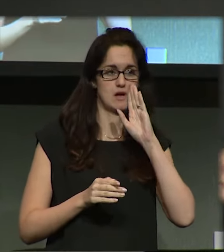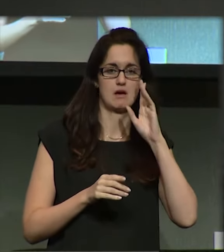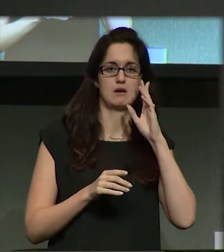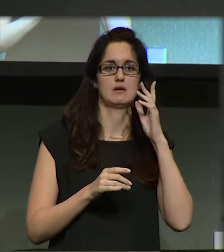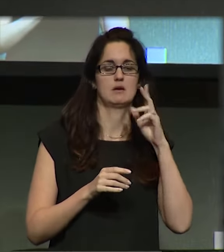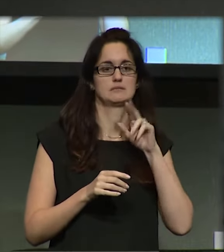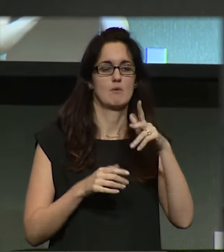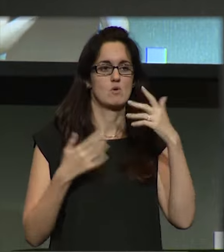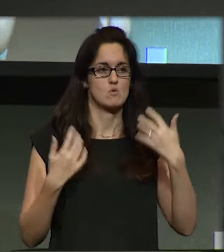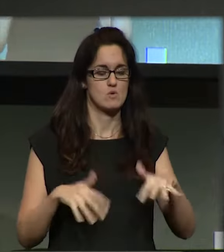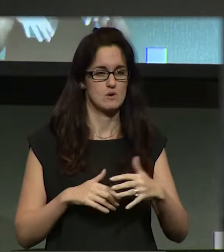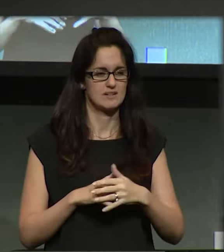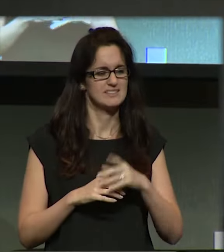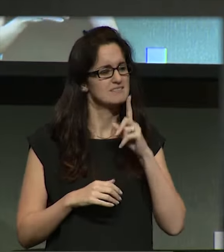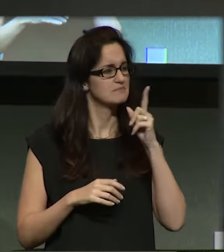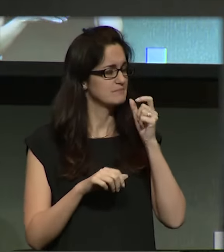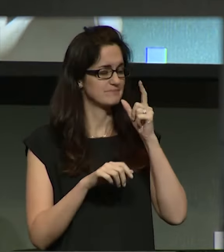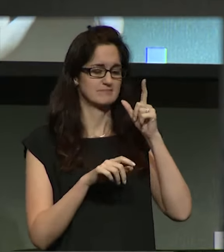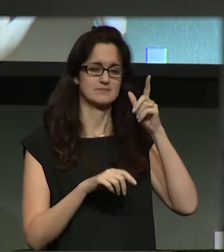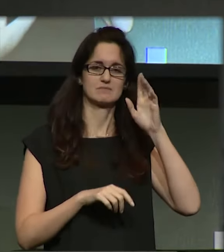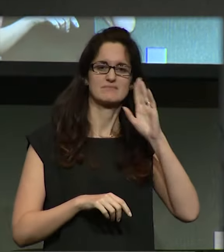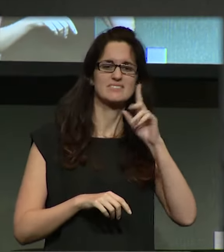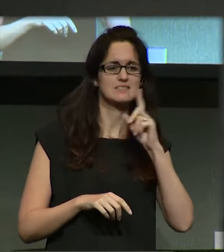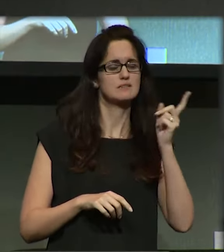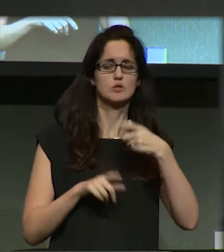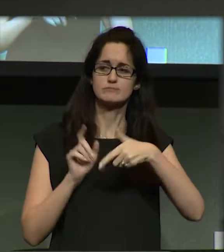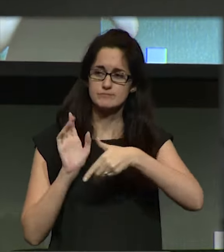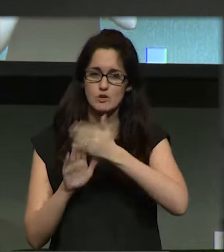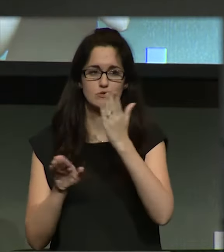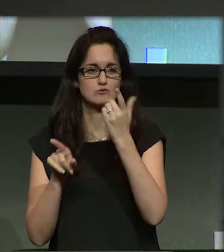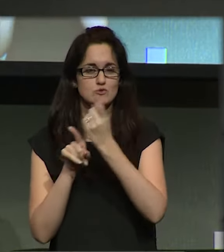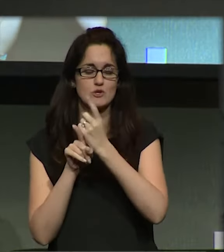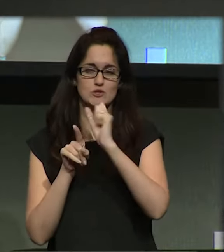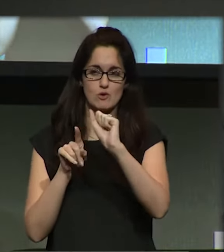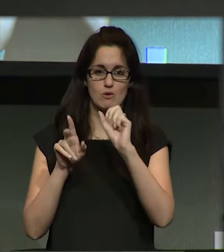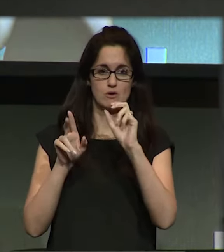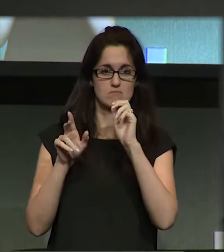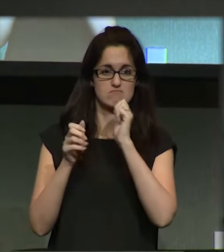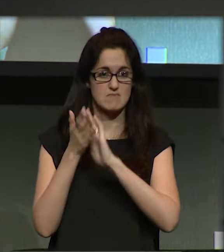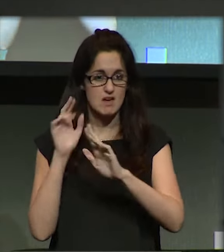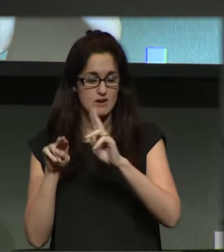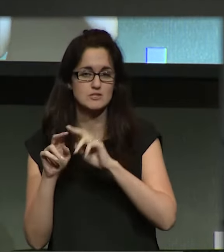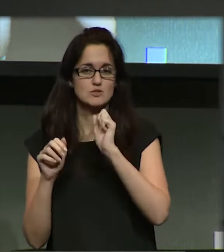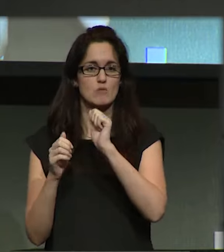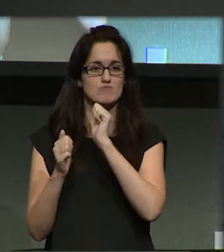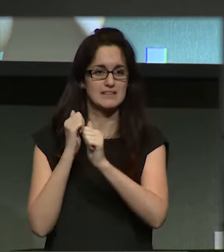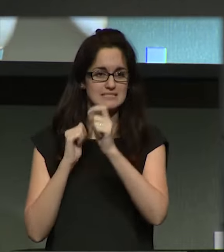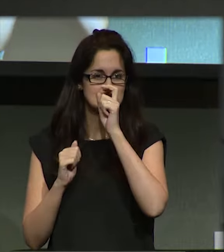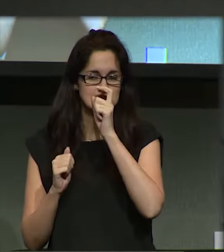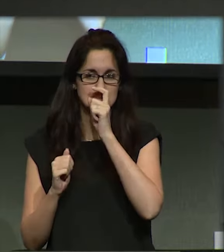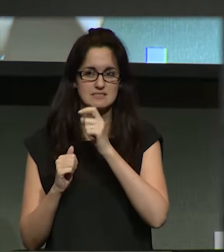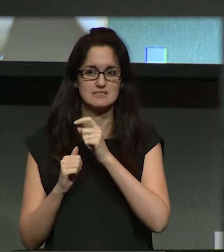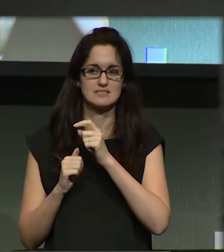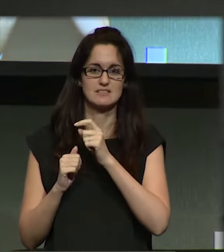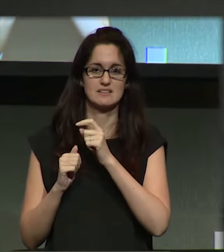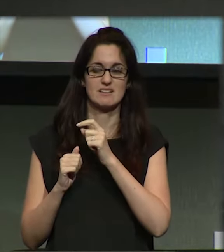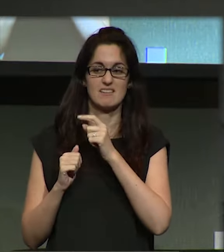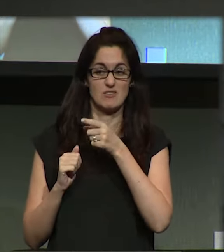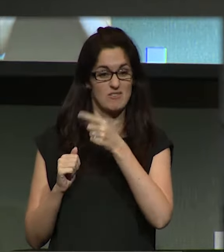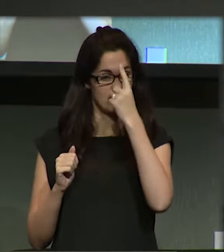go and talk to your parents, talk to your folks about their education, talk to your older brothers and sisters, since you think your education was so good. So I